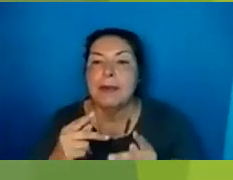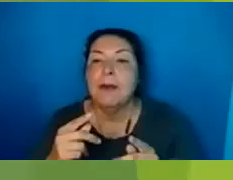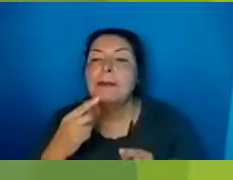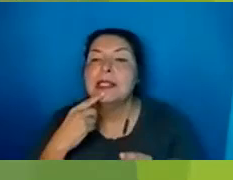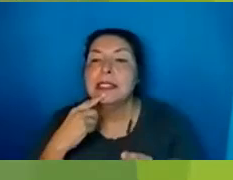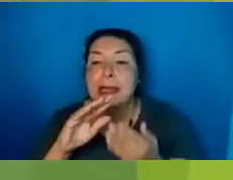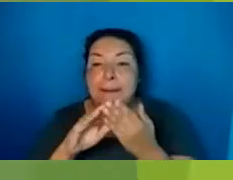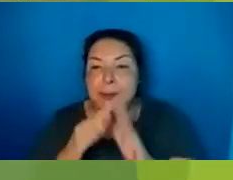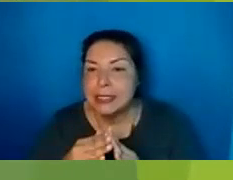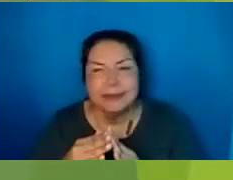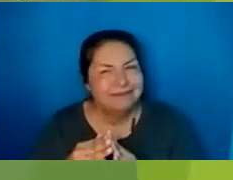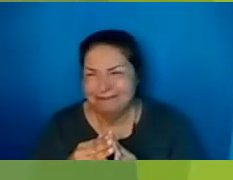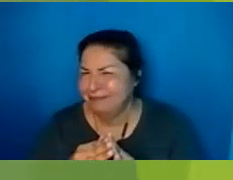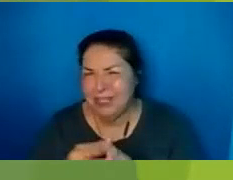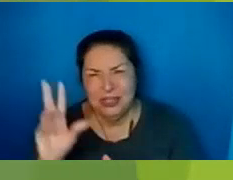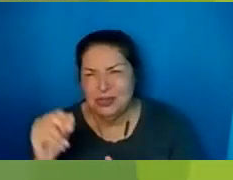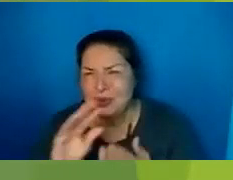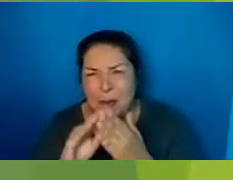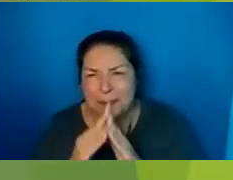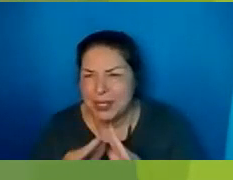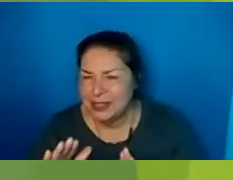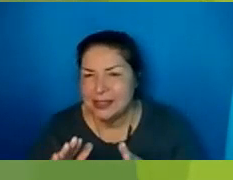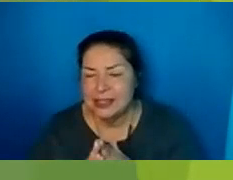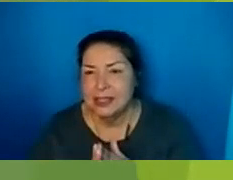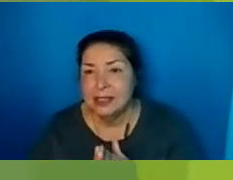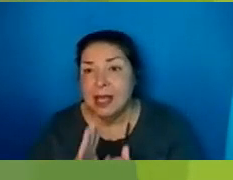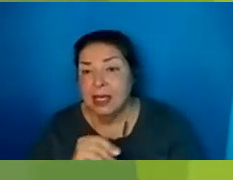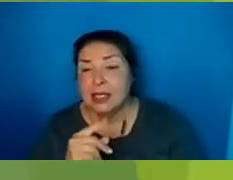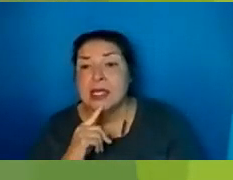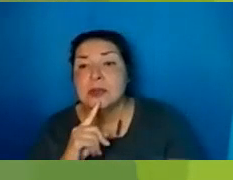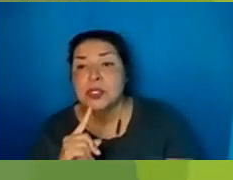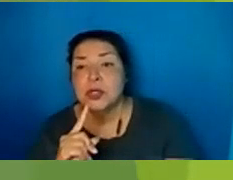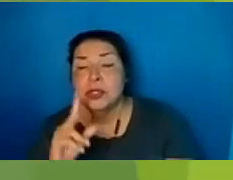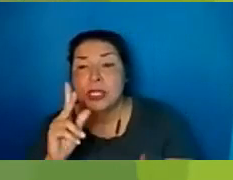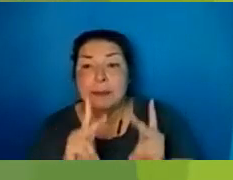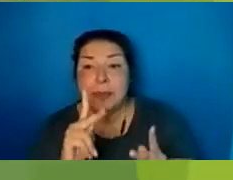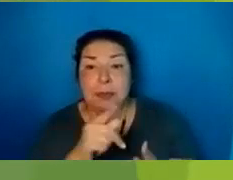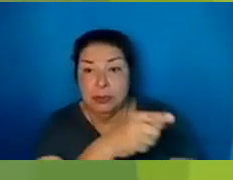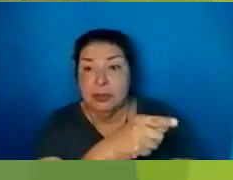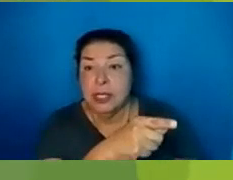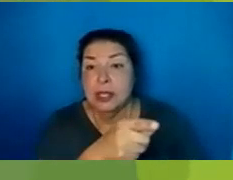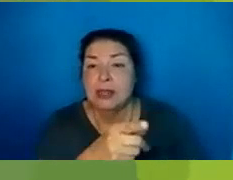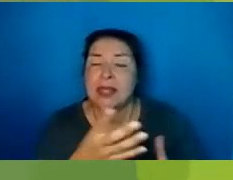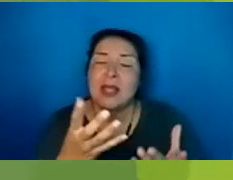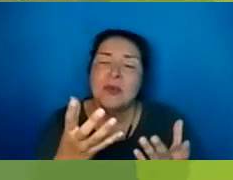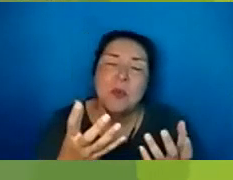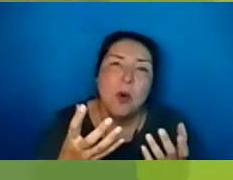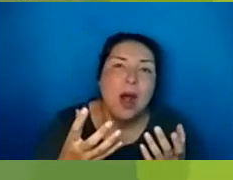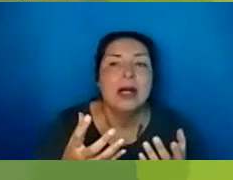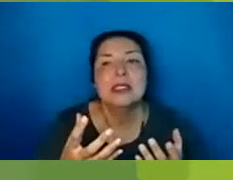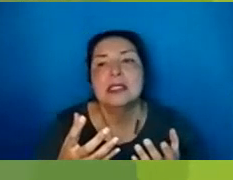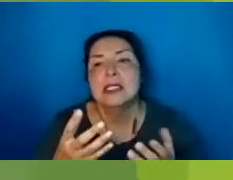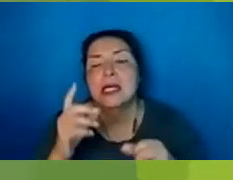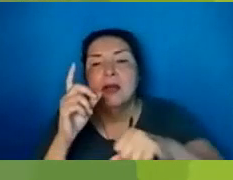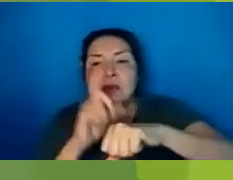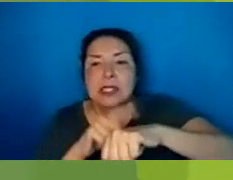peace. And I'm sure the people in exile were yearning for a time